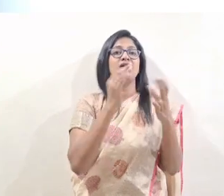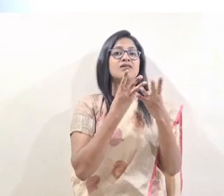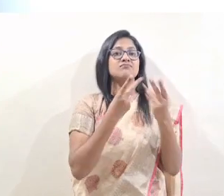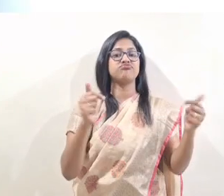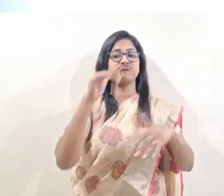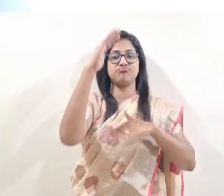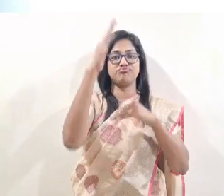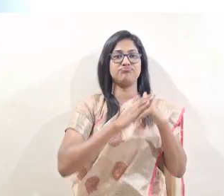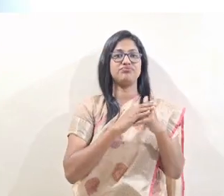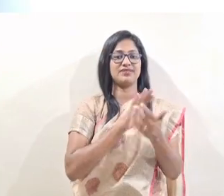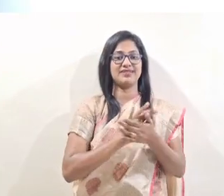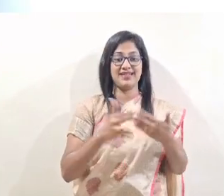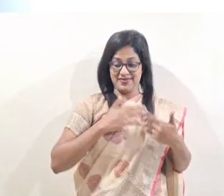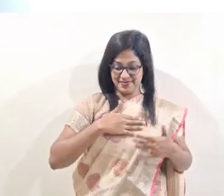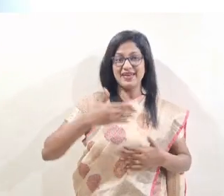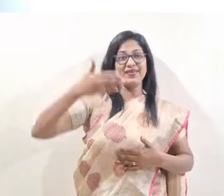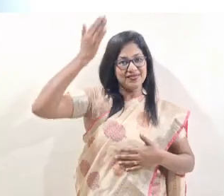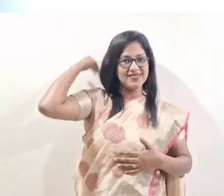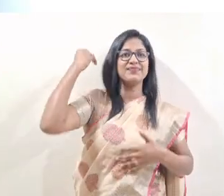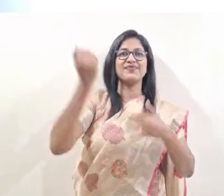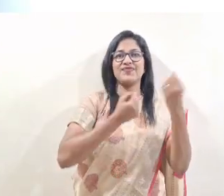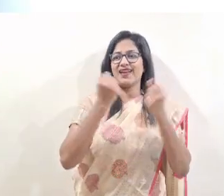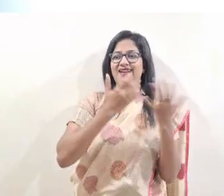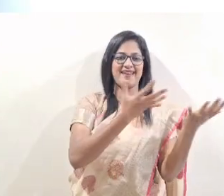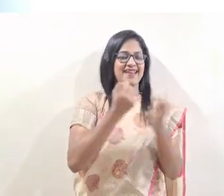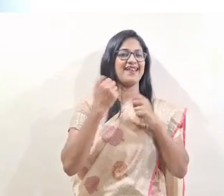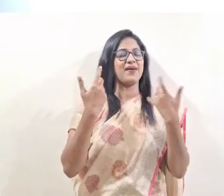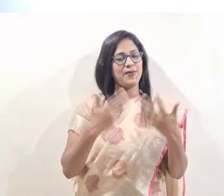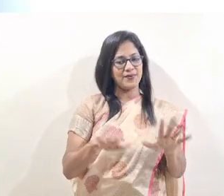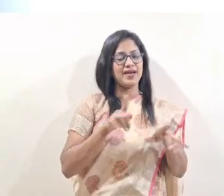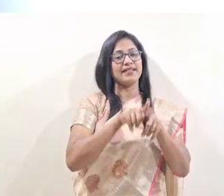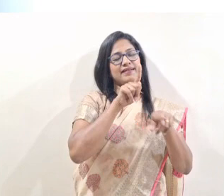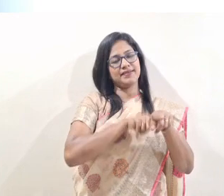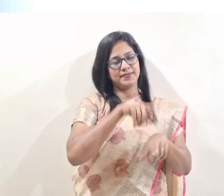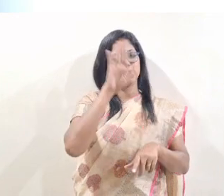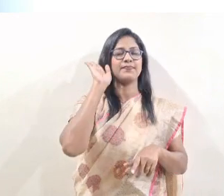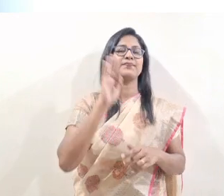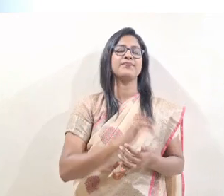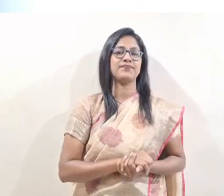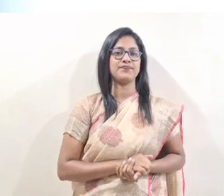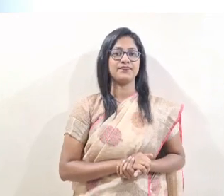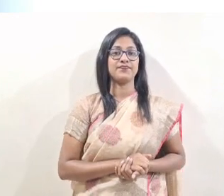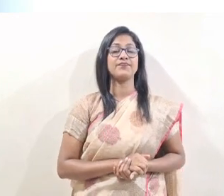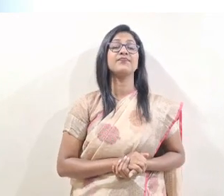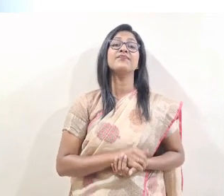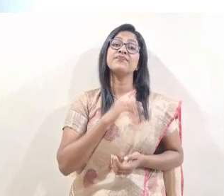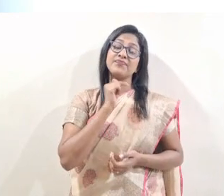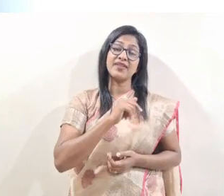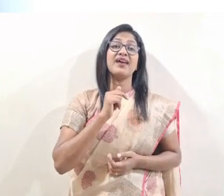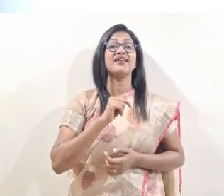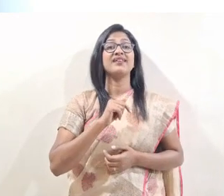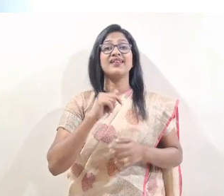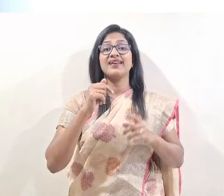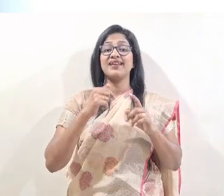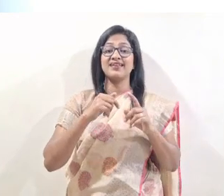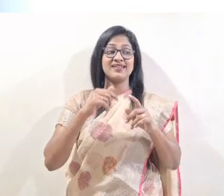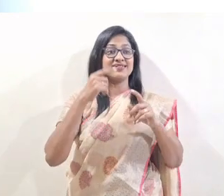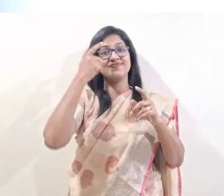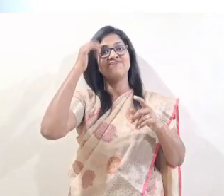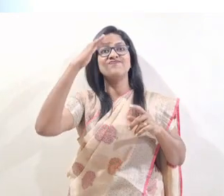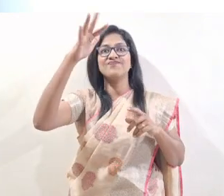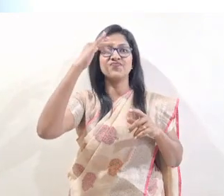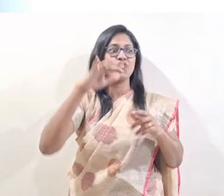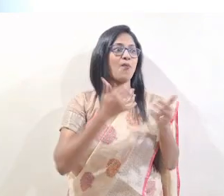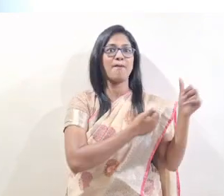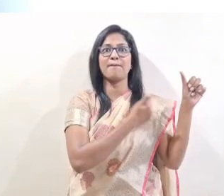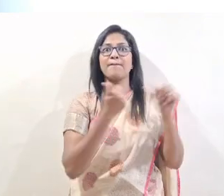I myself has brought one car there. So that was the fear psychosis, and nobody wants to come